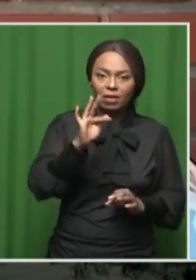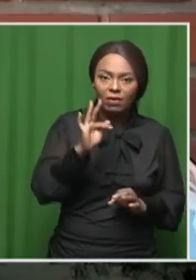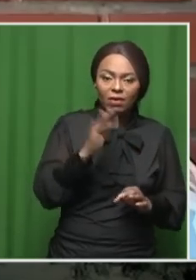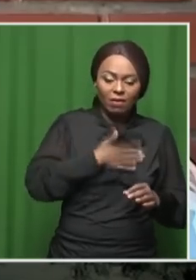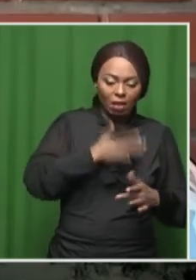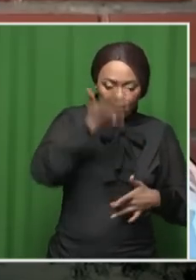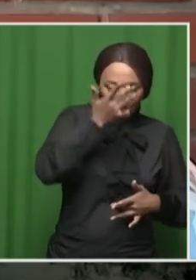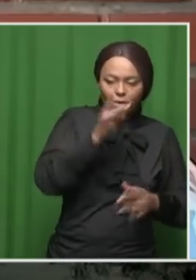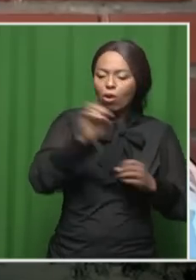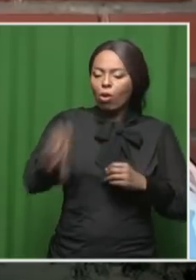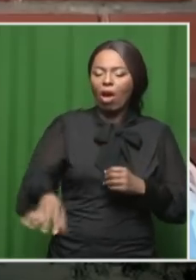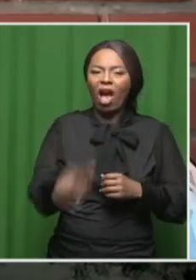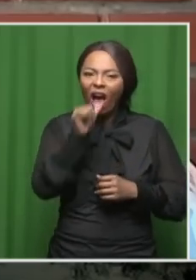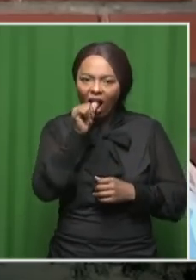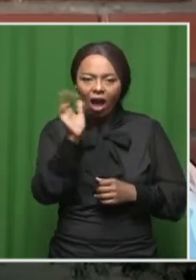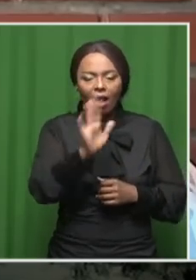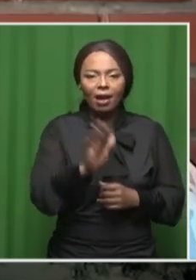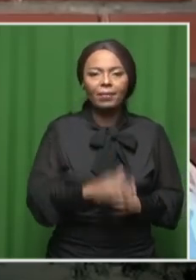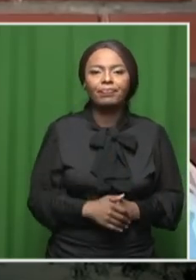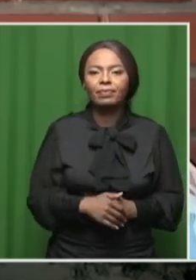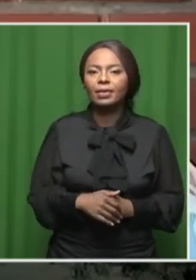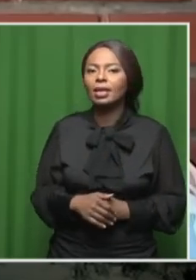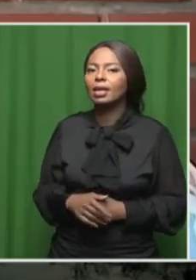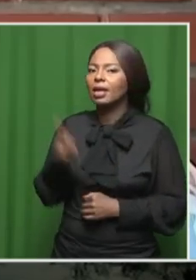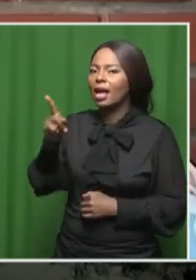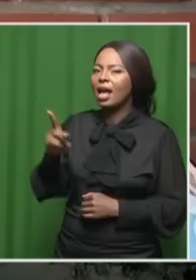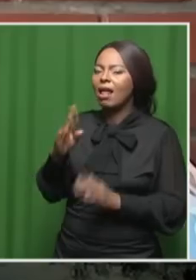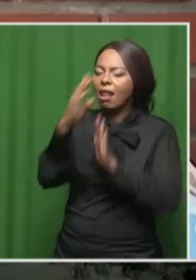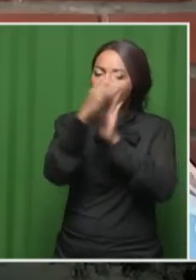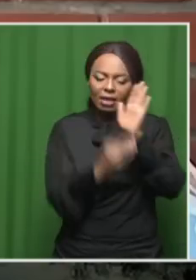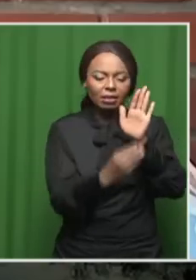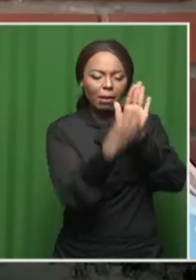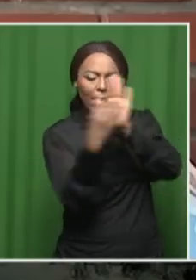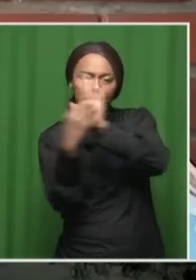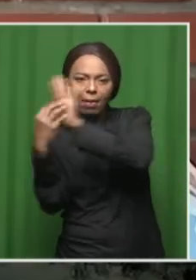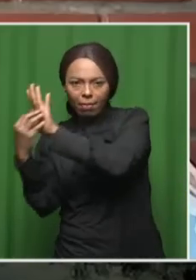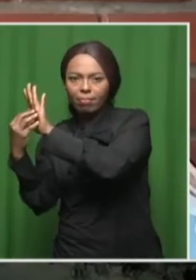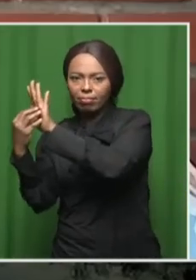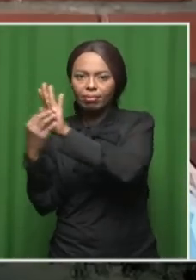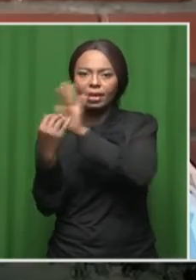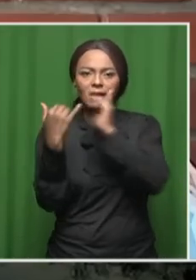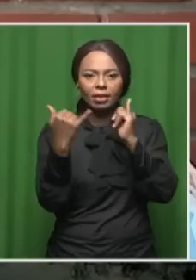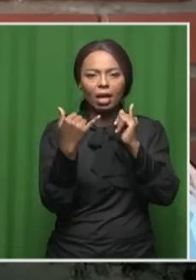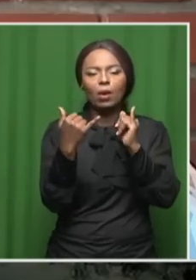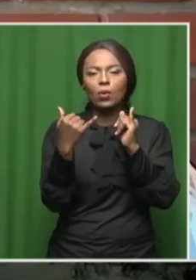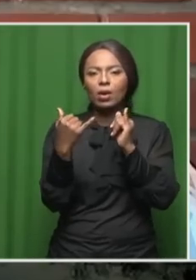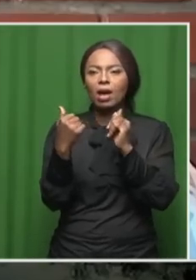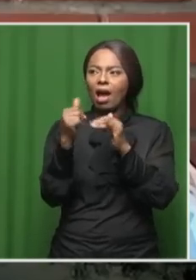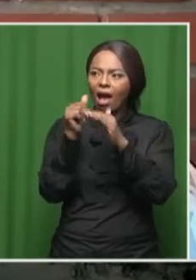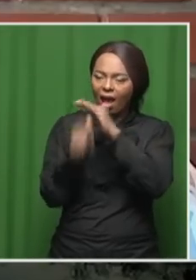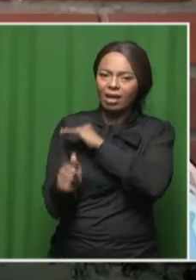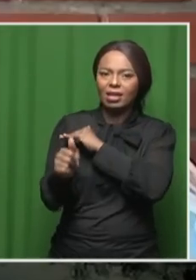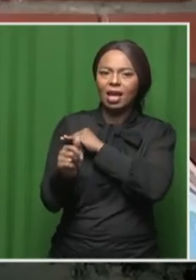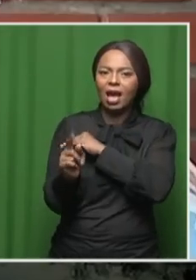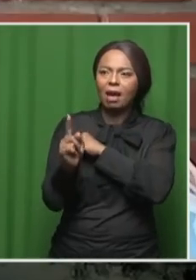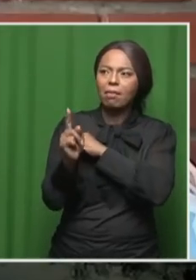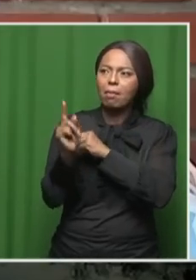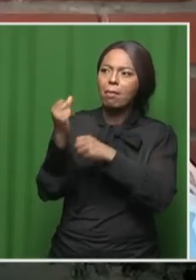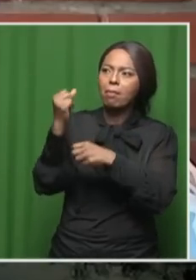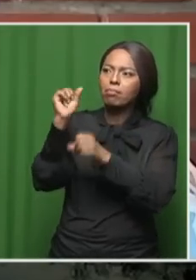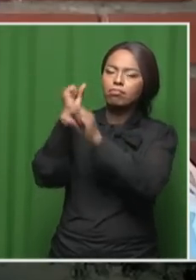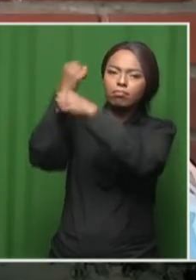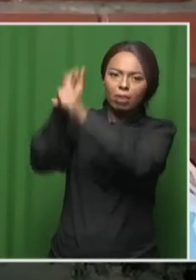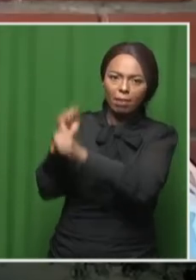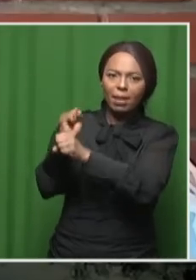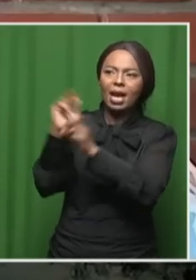of the product. And if I'm not mistaken, the list of all of these products that have been recalled fall under the same producer, and that's the House